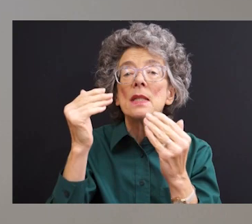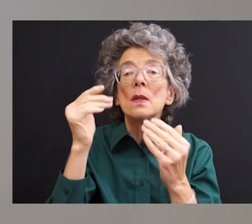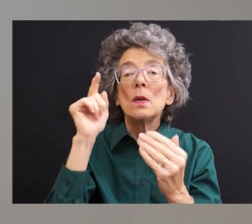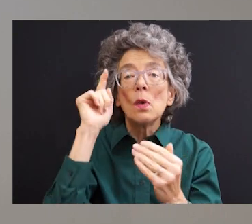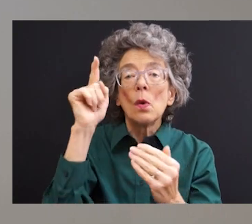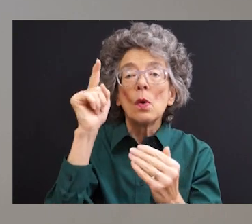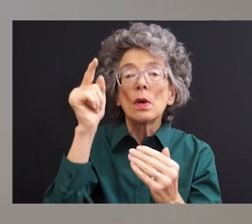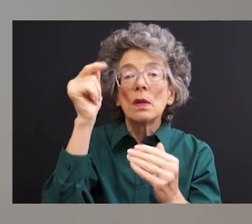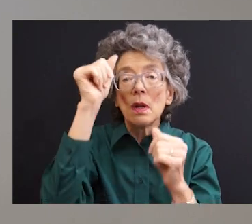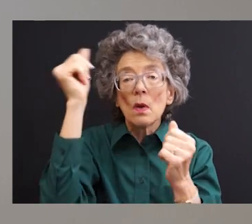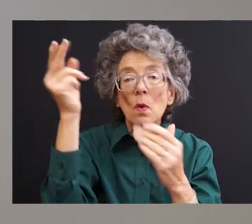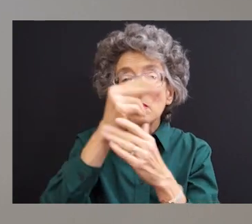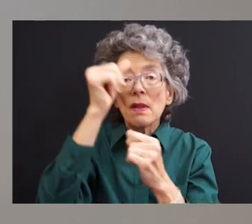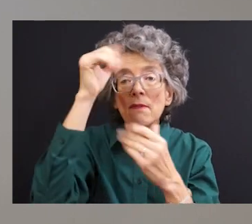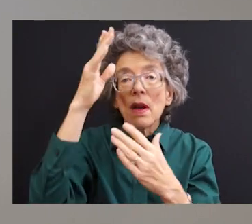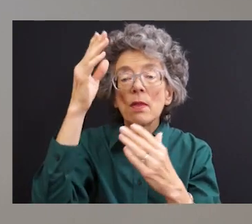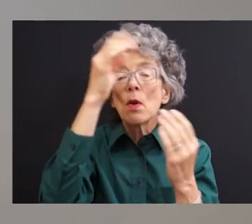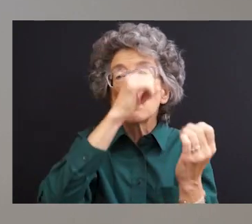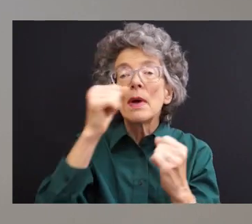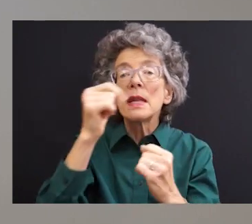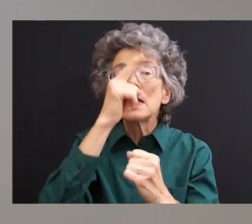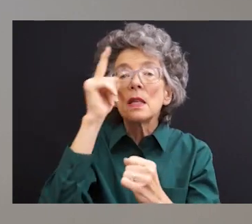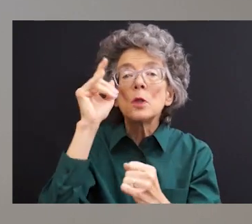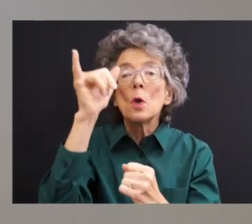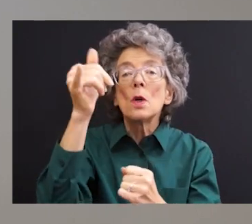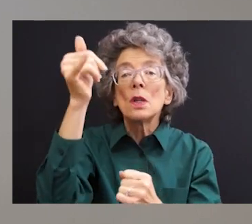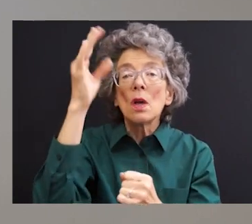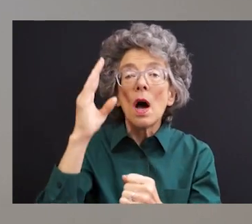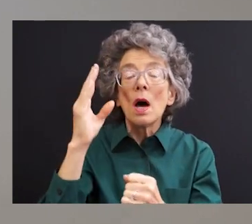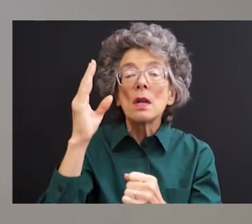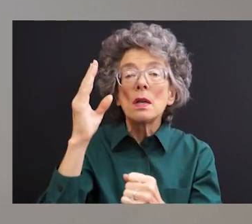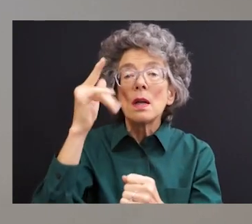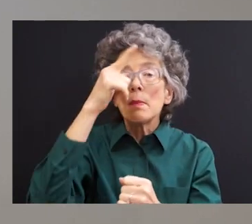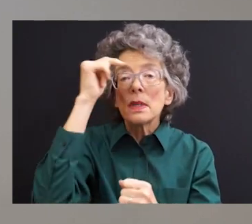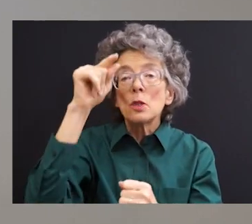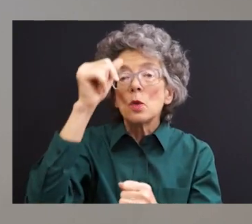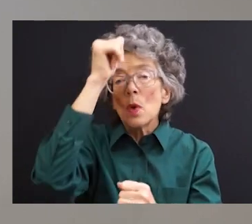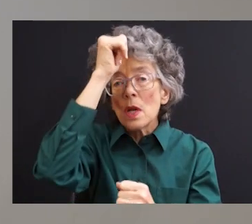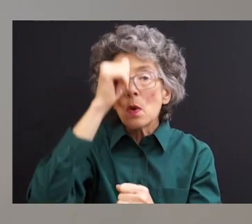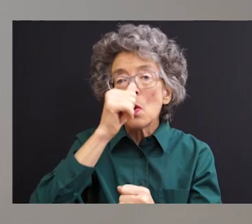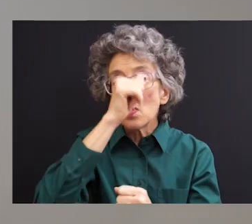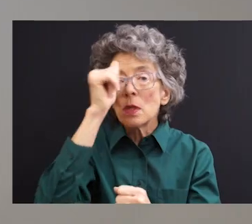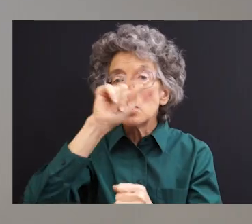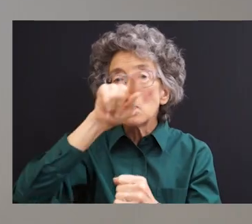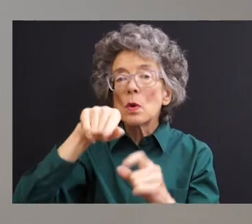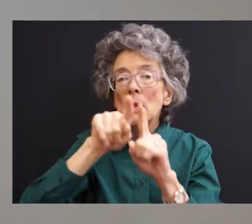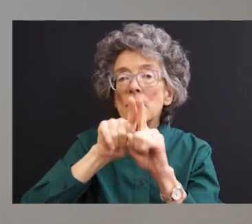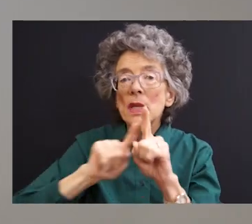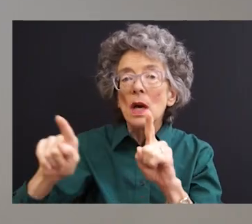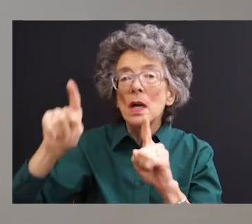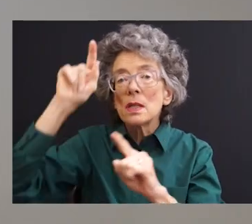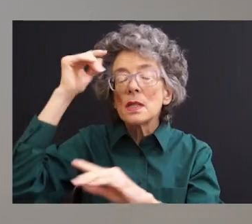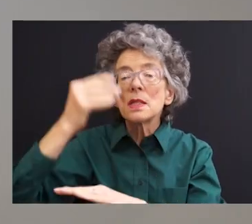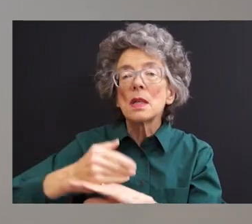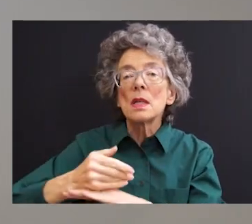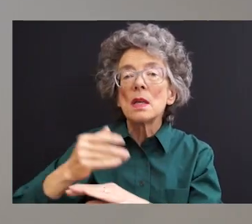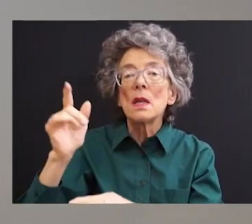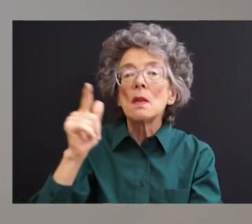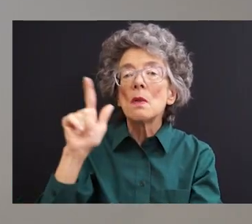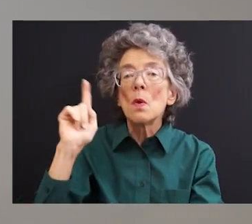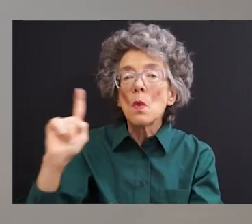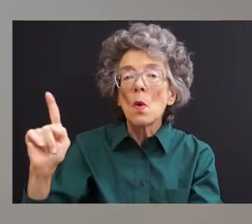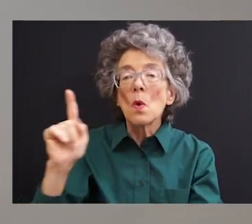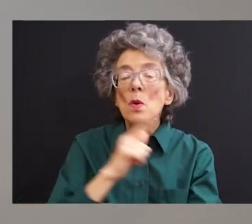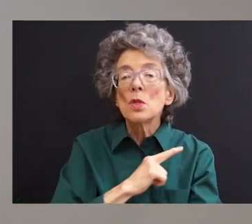thanks, Lord, Holy Father, Almighty and Eternal God. For you anointed your only begotten Son, our Lord